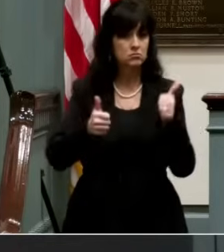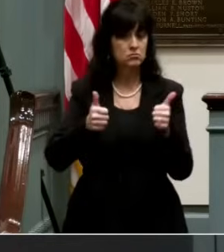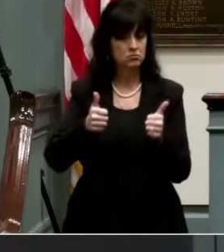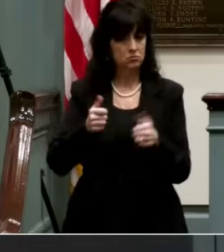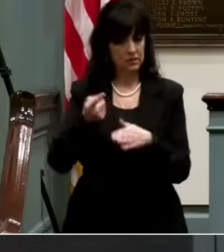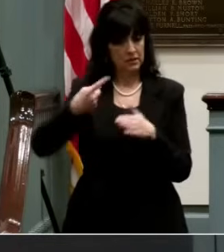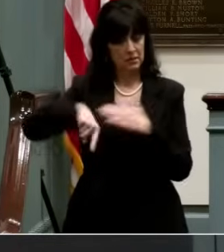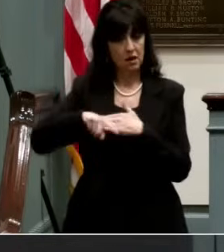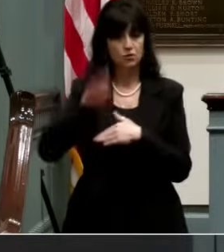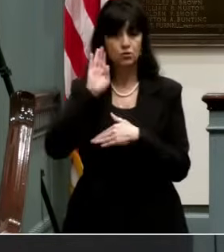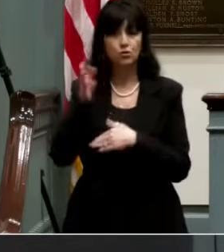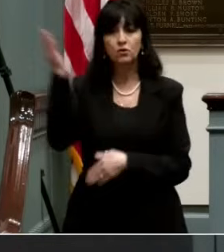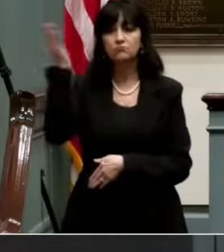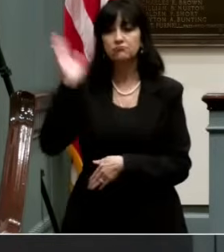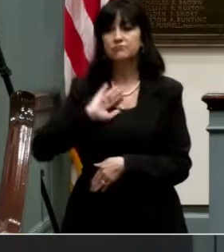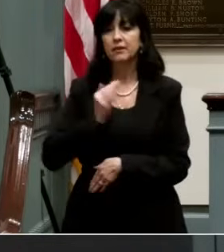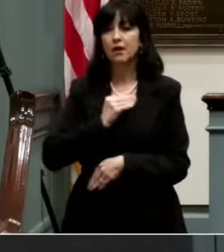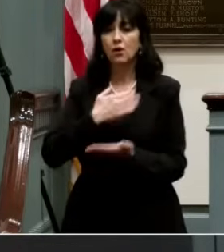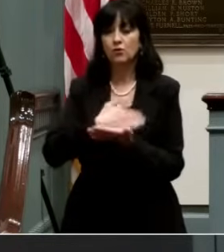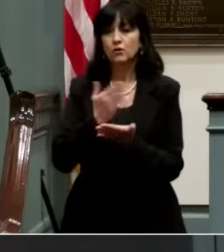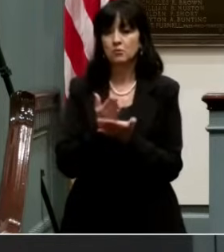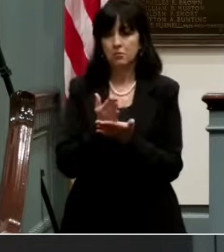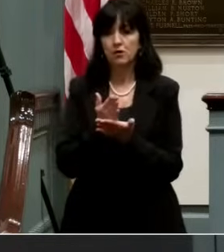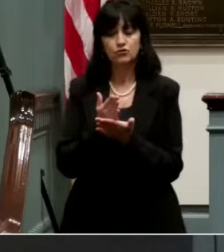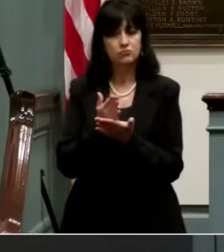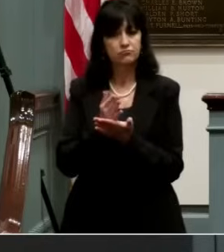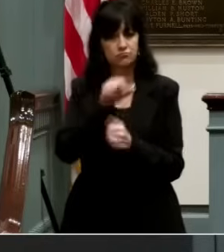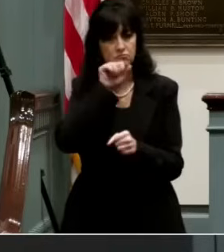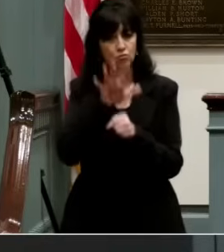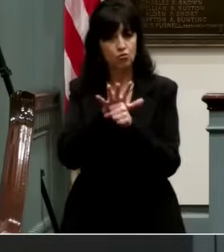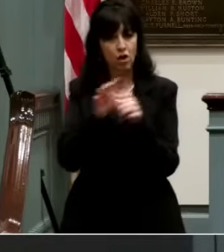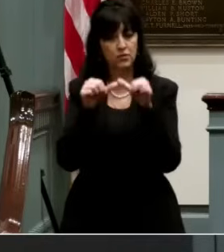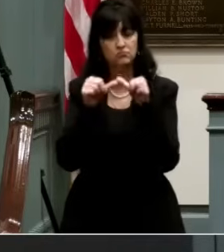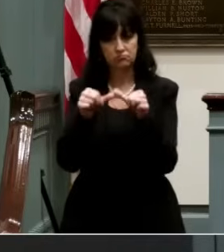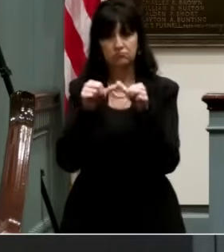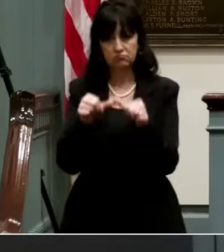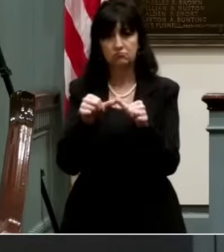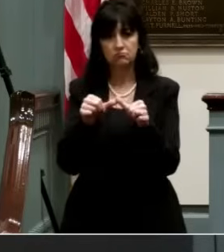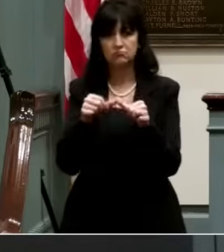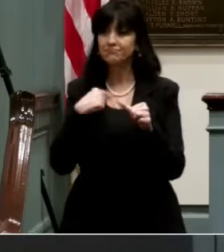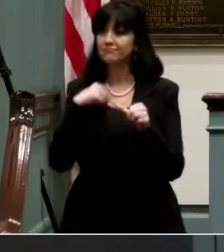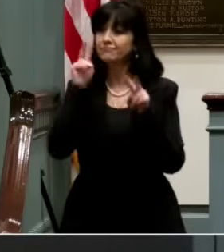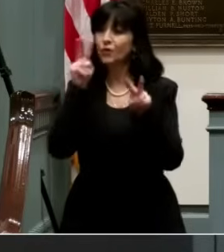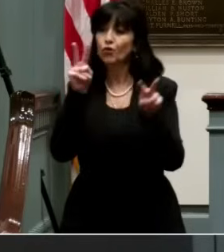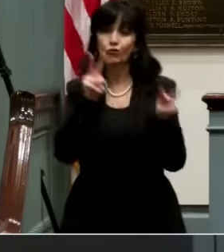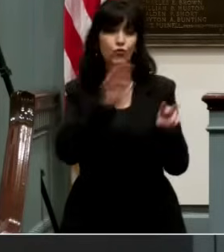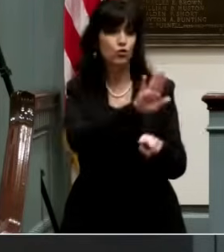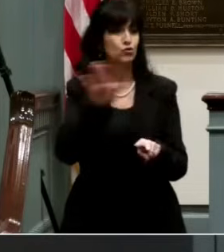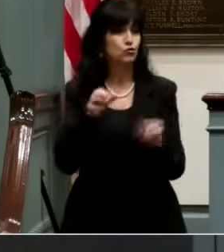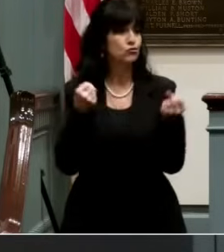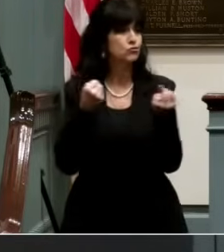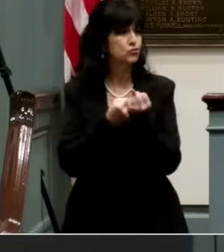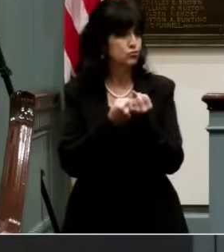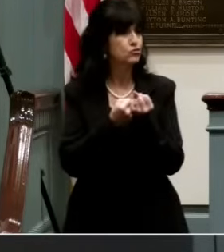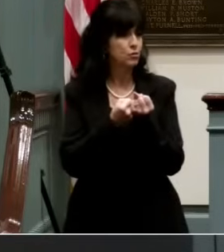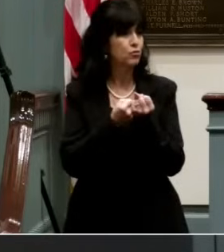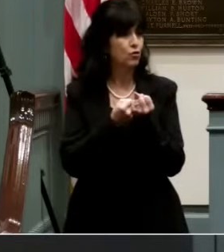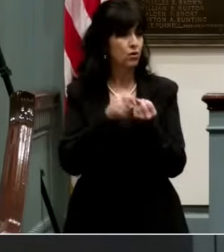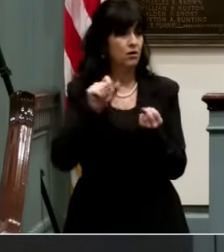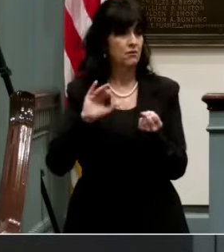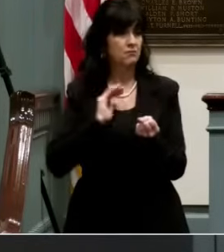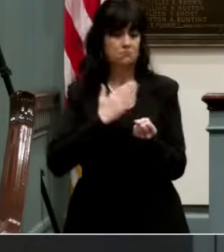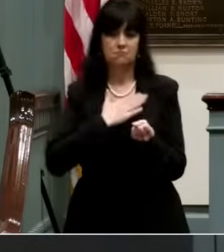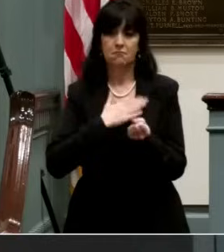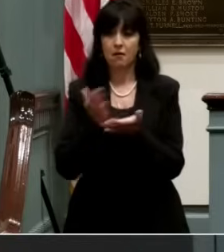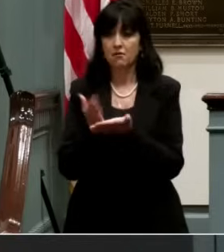budget next week, we'll stay the course and stay true to those principles. And I look forward to your support on all those